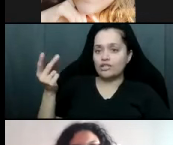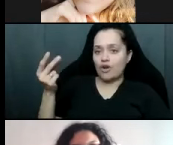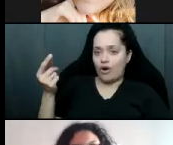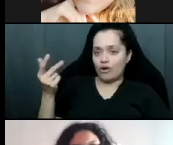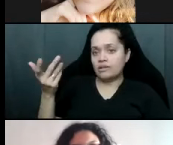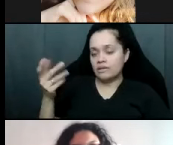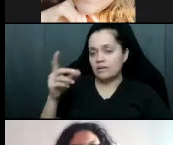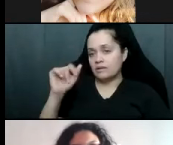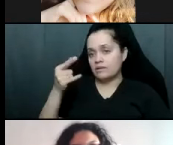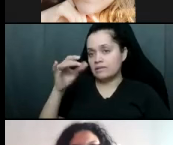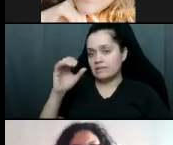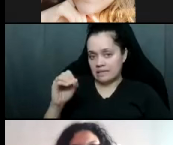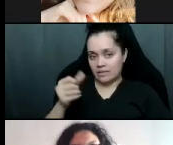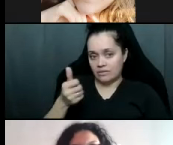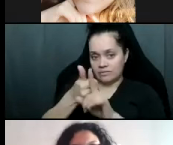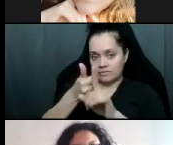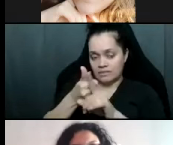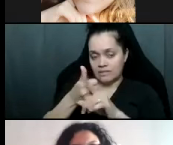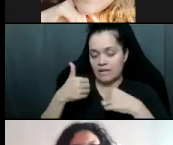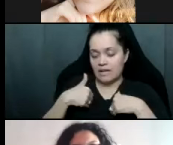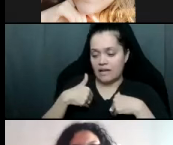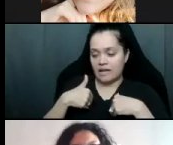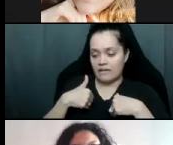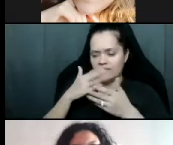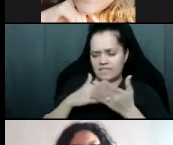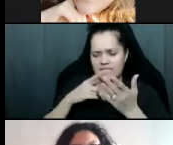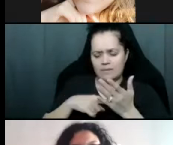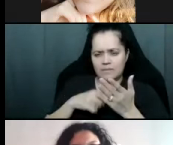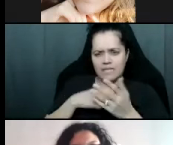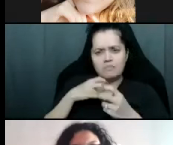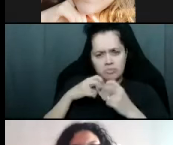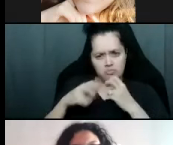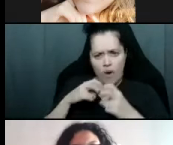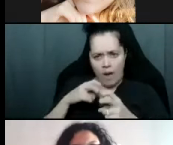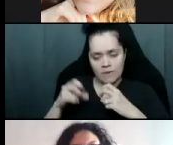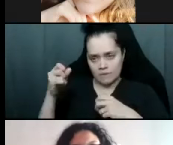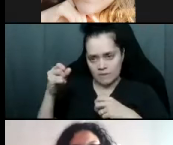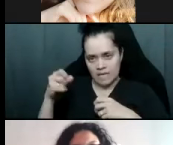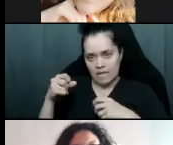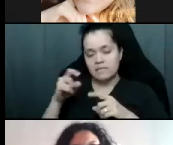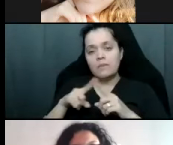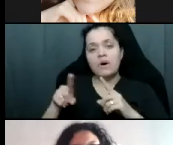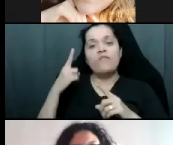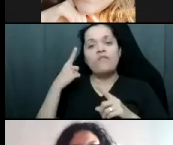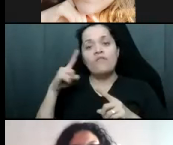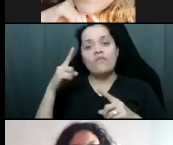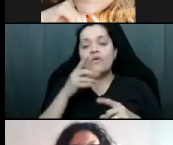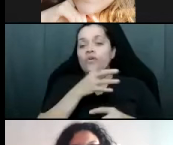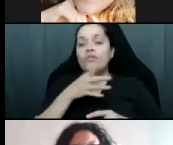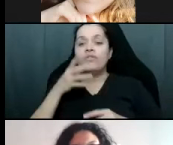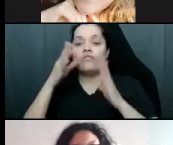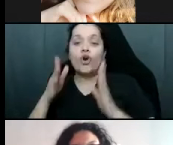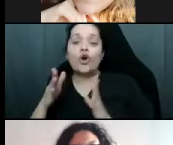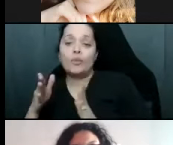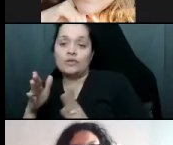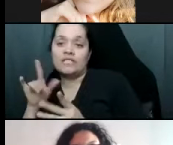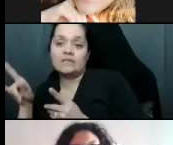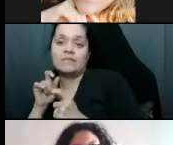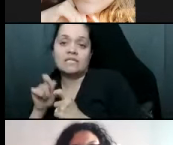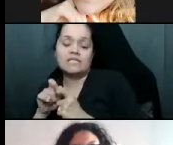the dingoes have at times been problems, well, for farmers, specifically